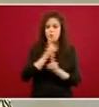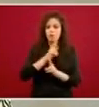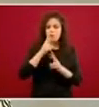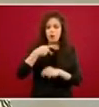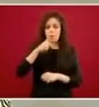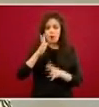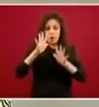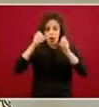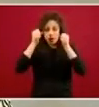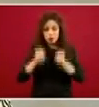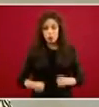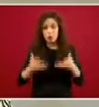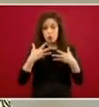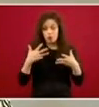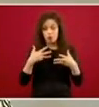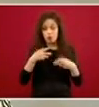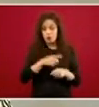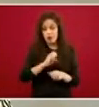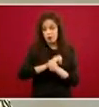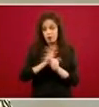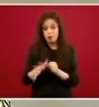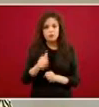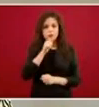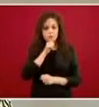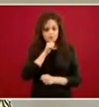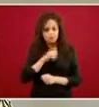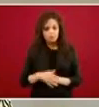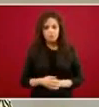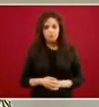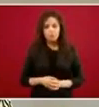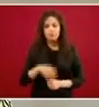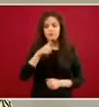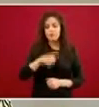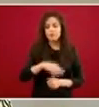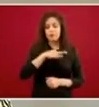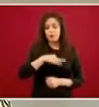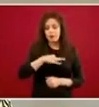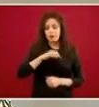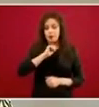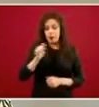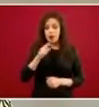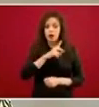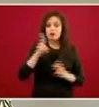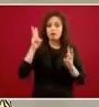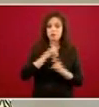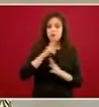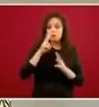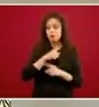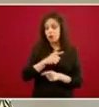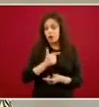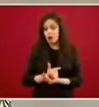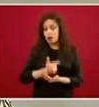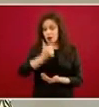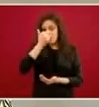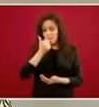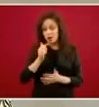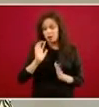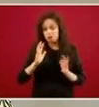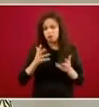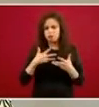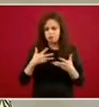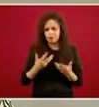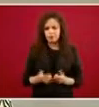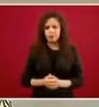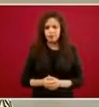We have been having a lot of work, but we are still implementing properly the epidemiological vigilance programs